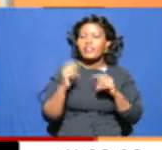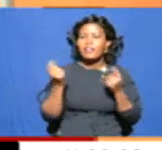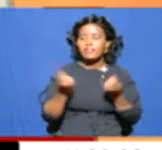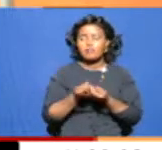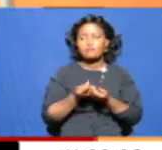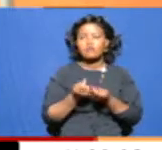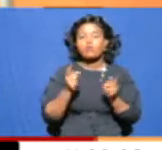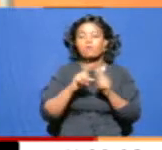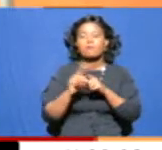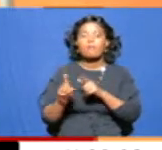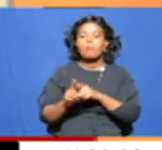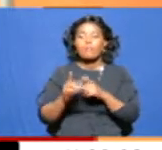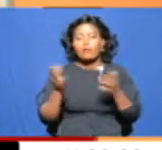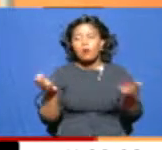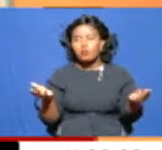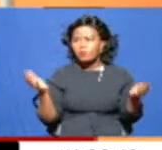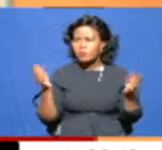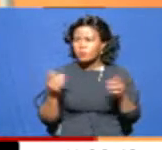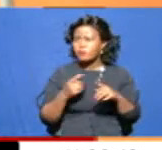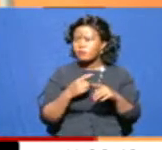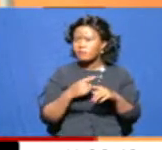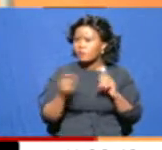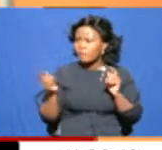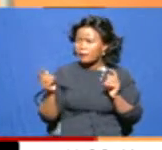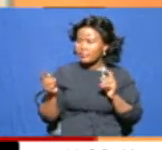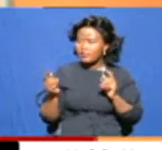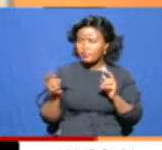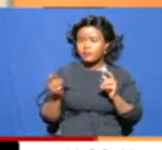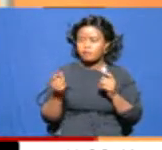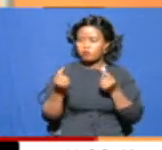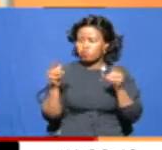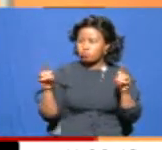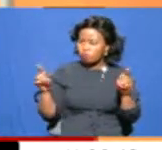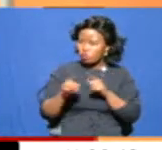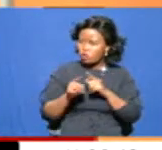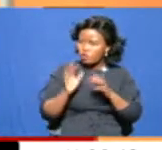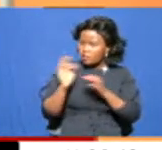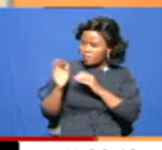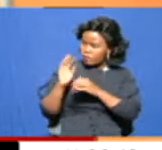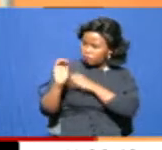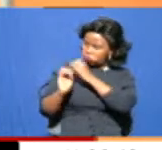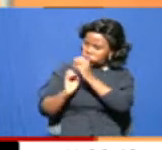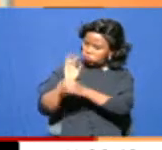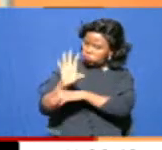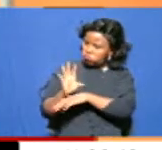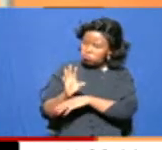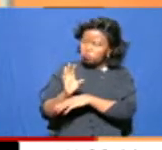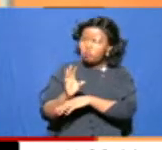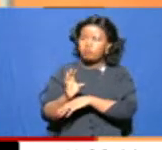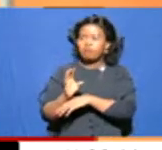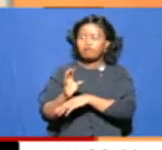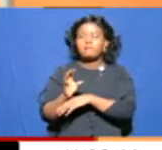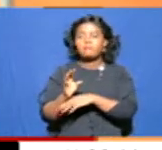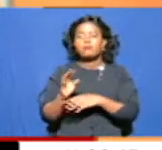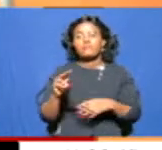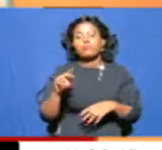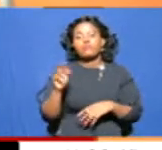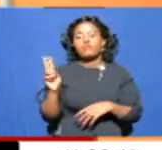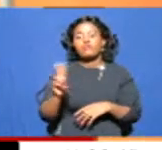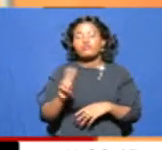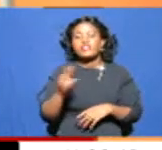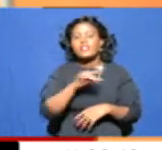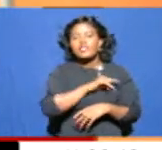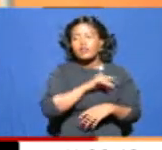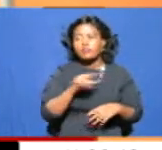that, but just a bit, if my producer can kindly play us the highlights of that. Vihiga Queens, or rather we can